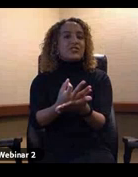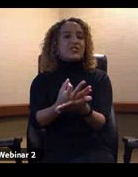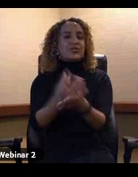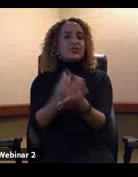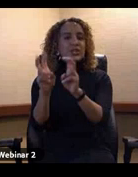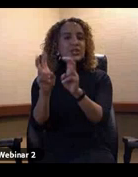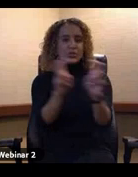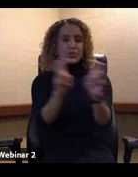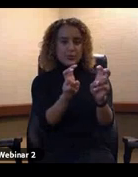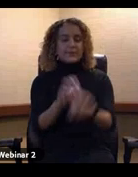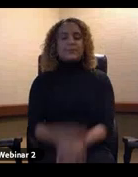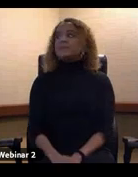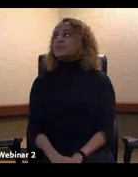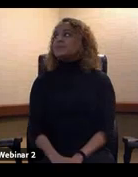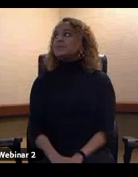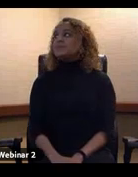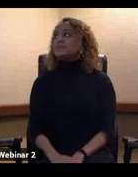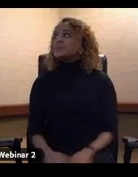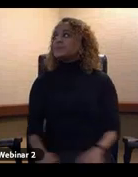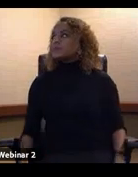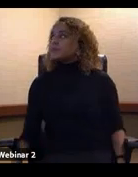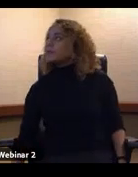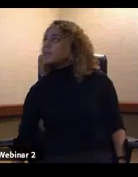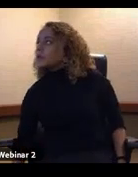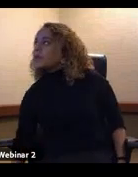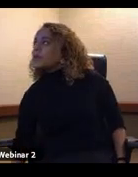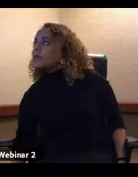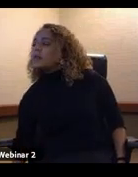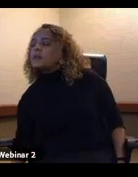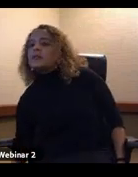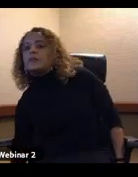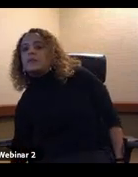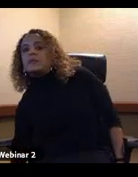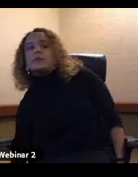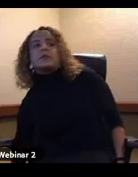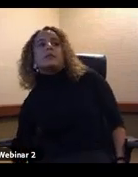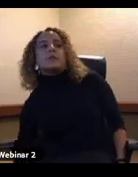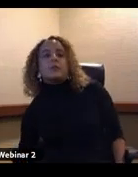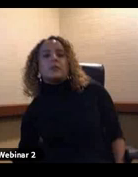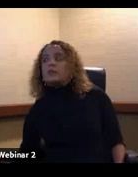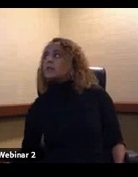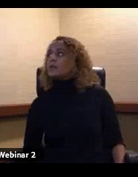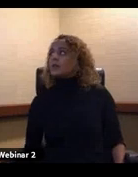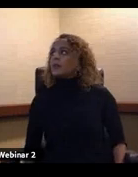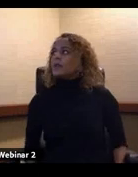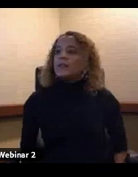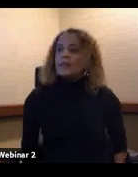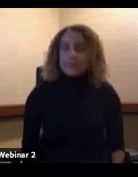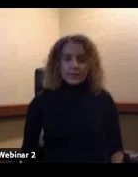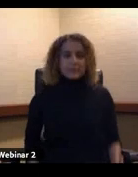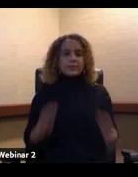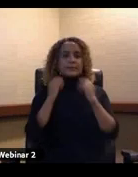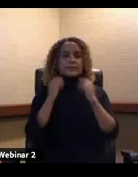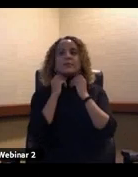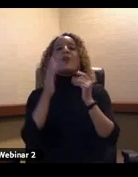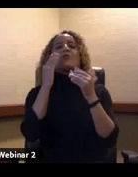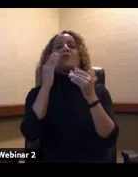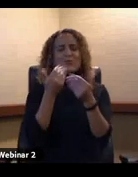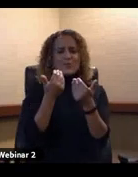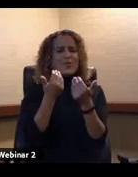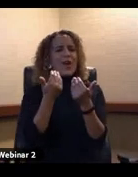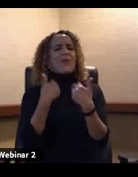issues. We'll take questions at the end. I know you guys are typing them in. We're keeping